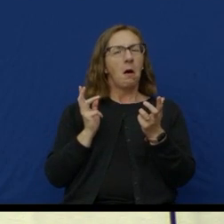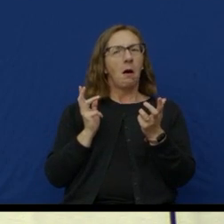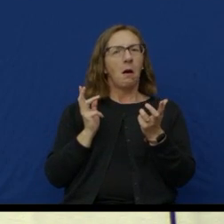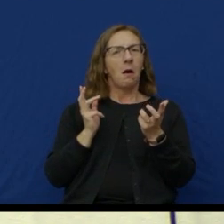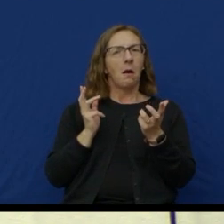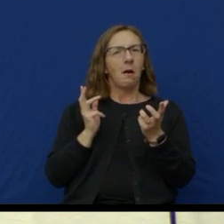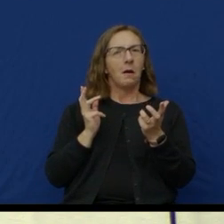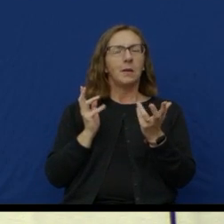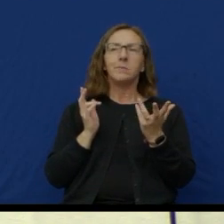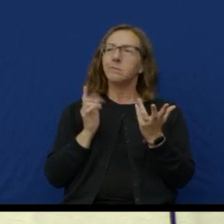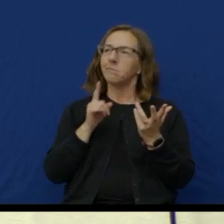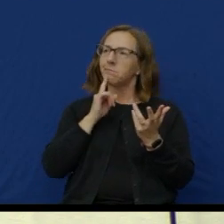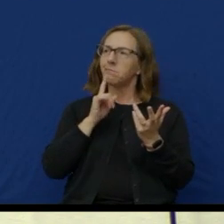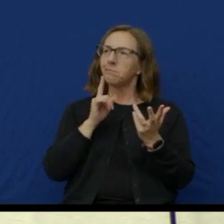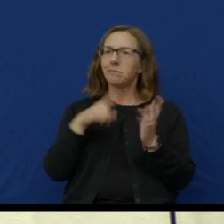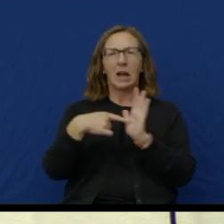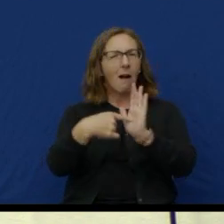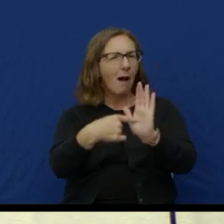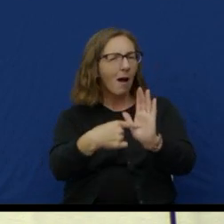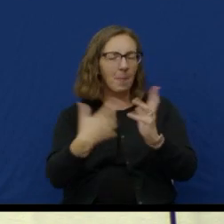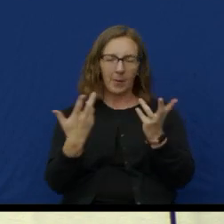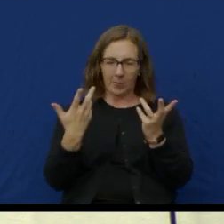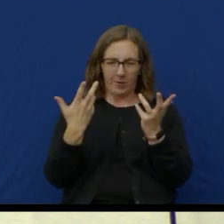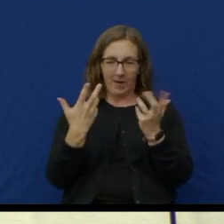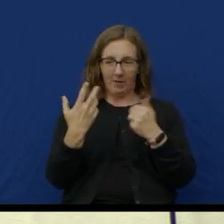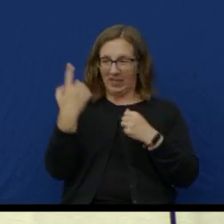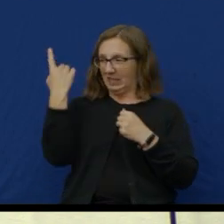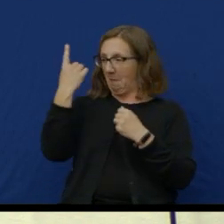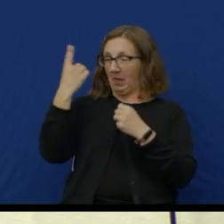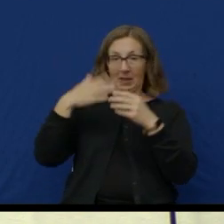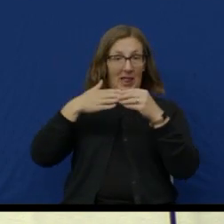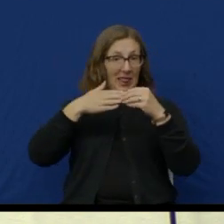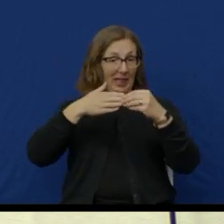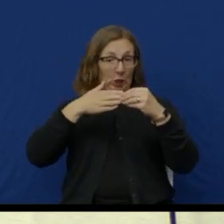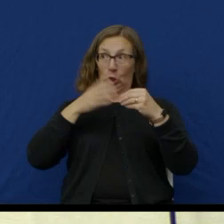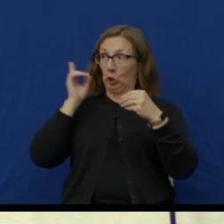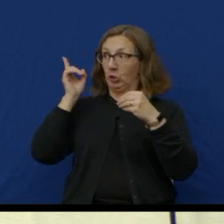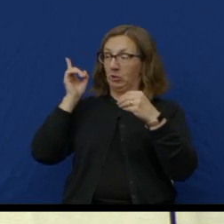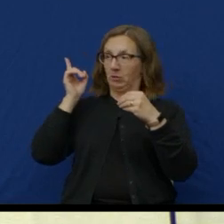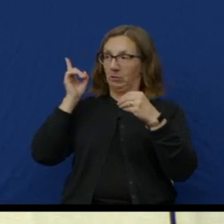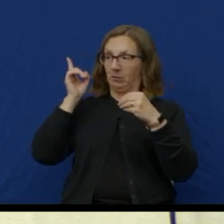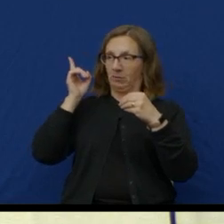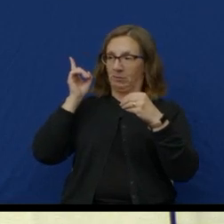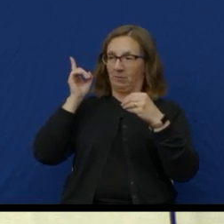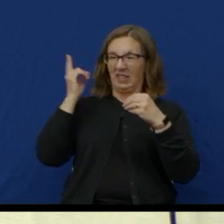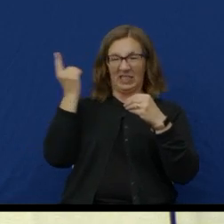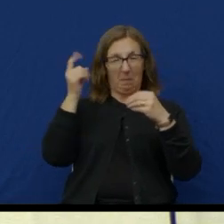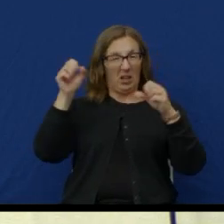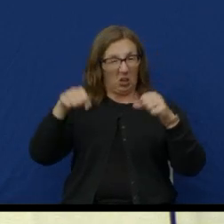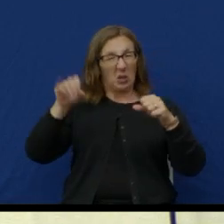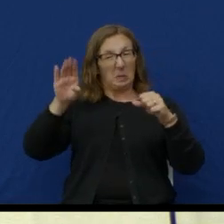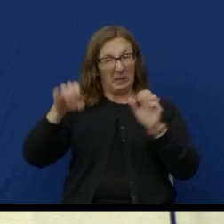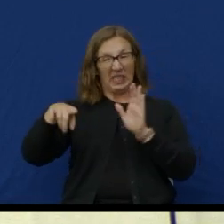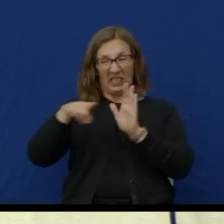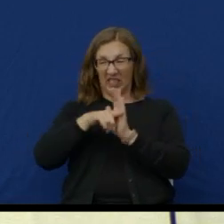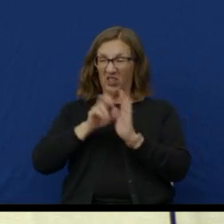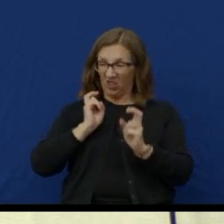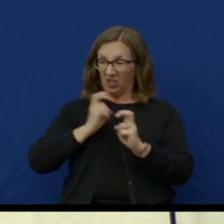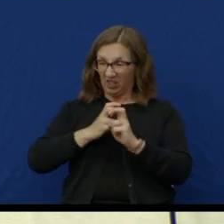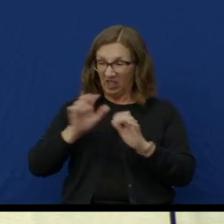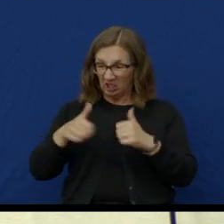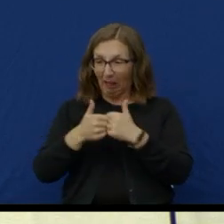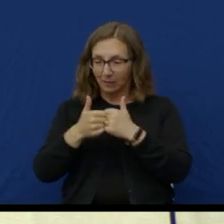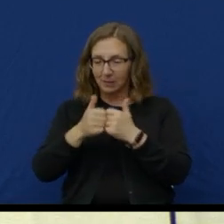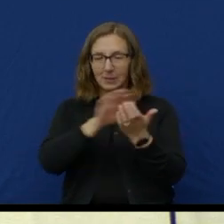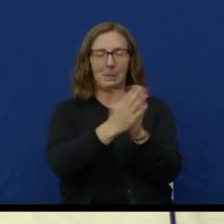it's just an example of how you can take leadership and make something good out of something that could have been difficult. So. Oh, bless